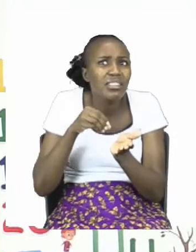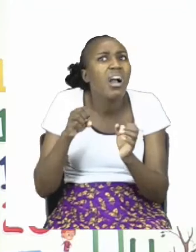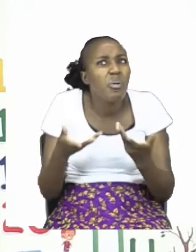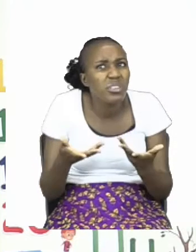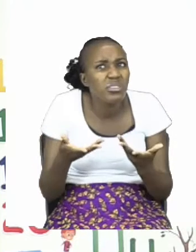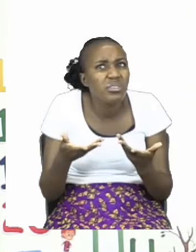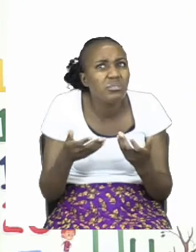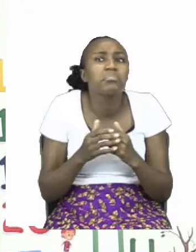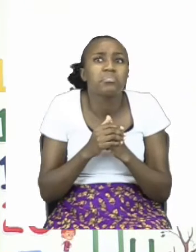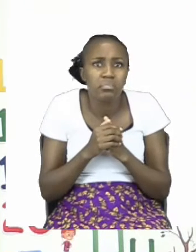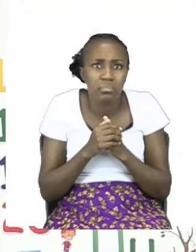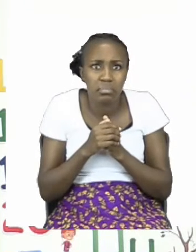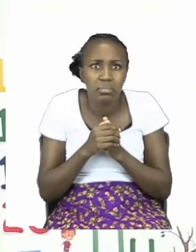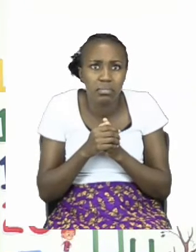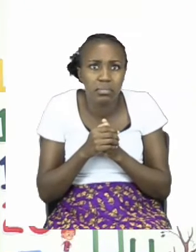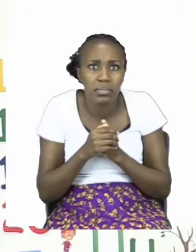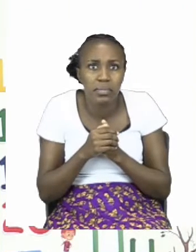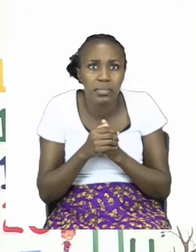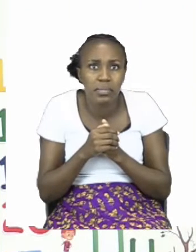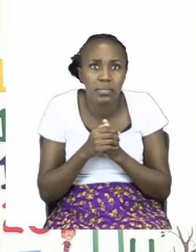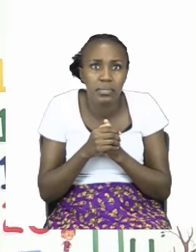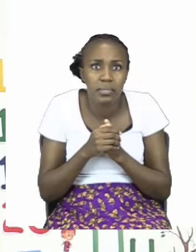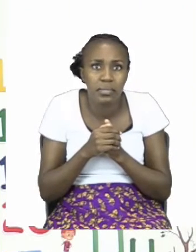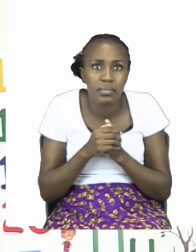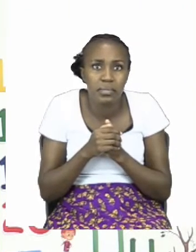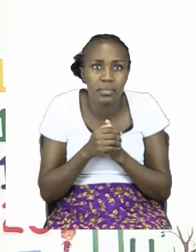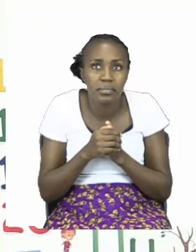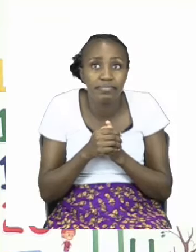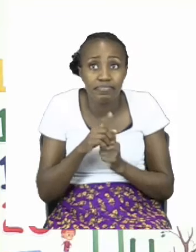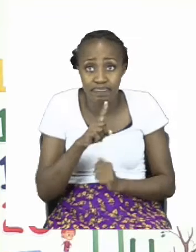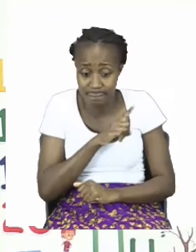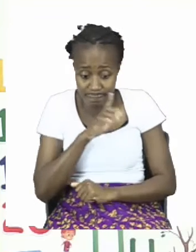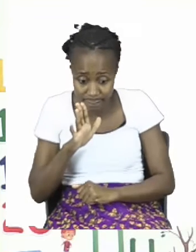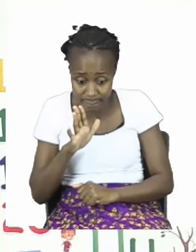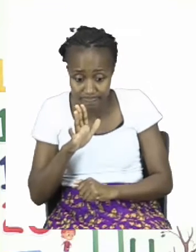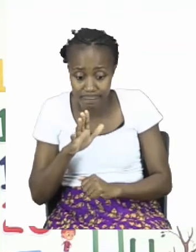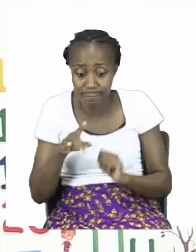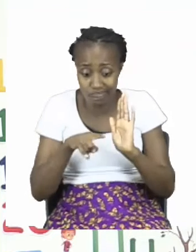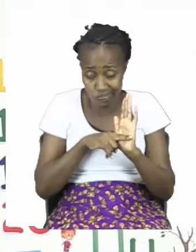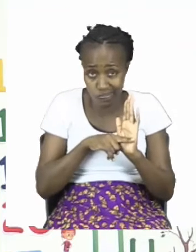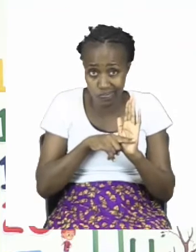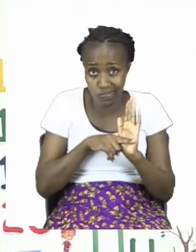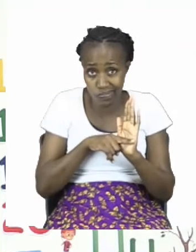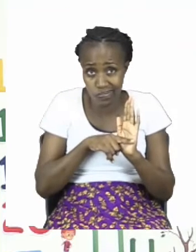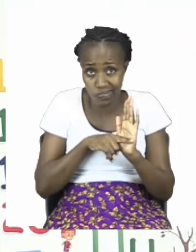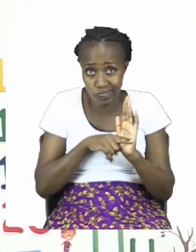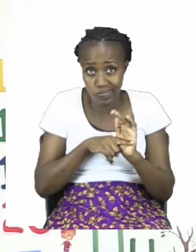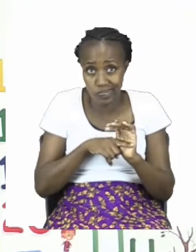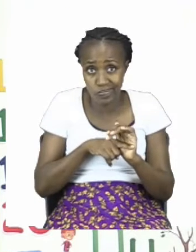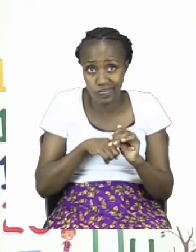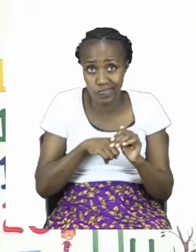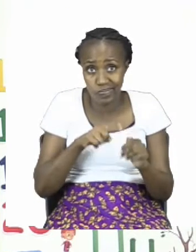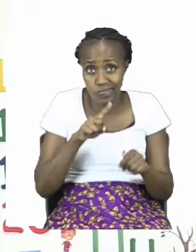buying, we are taking away. So we say $15 minus